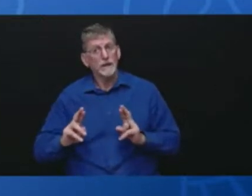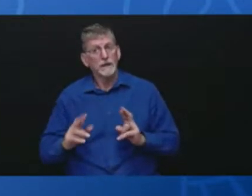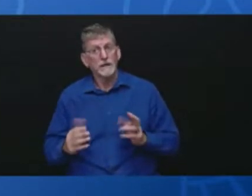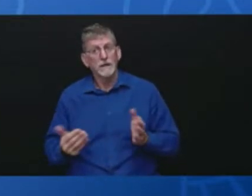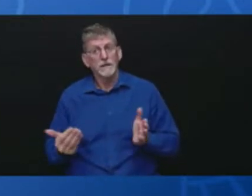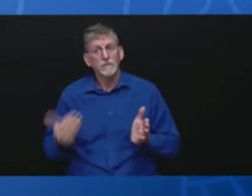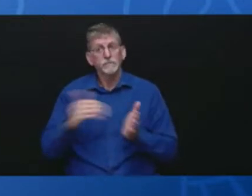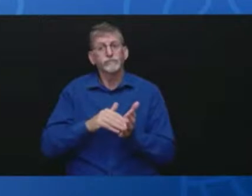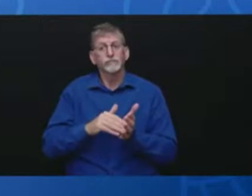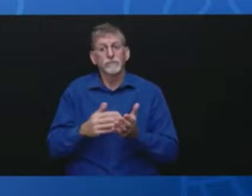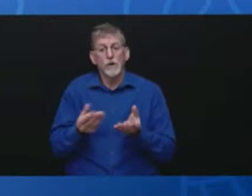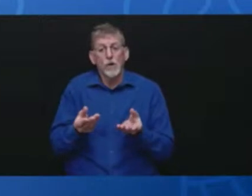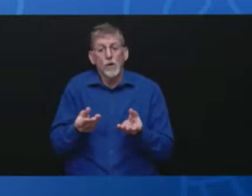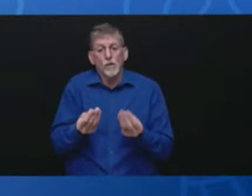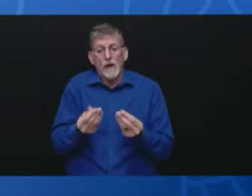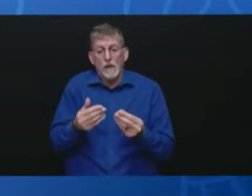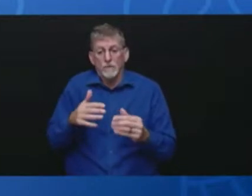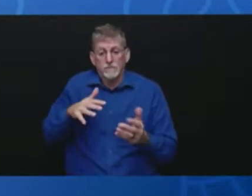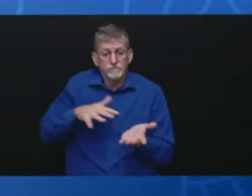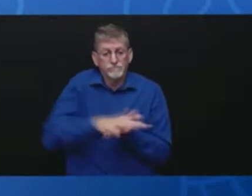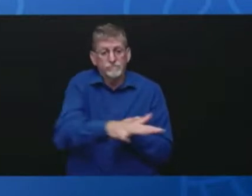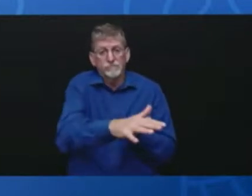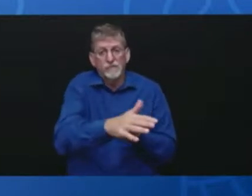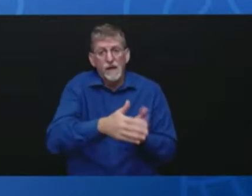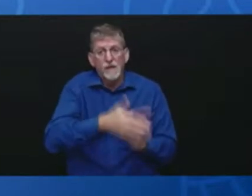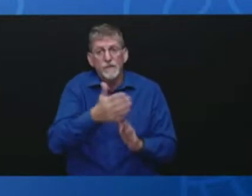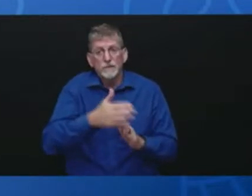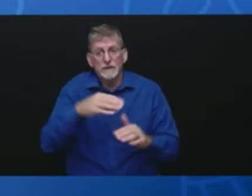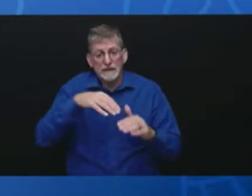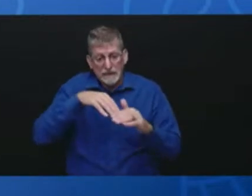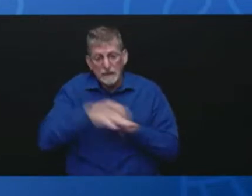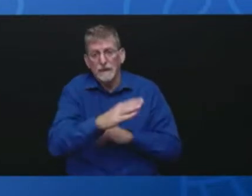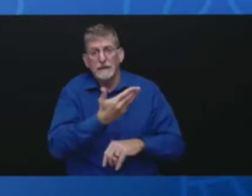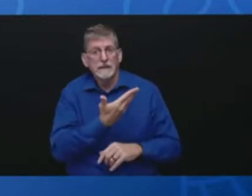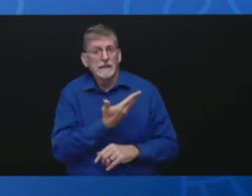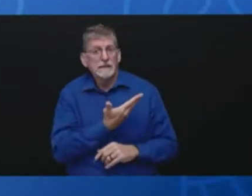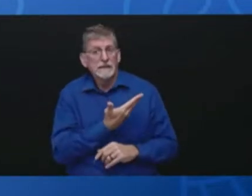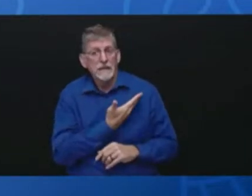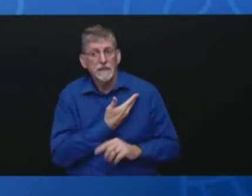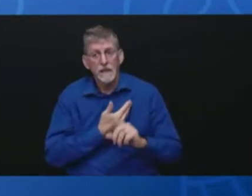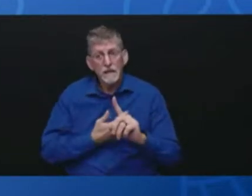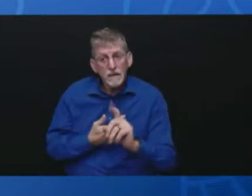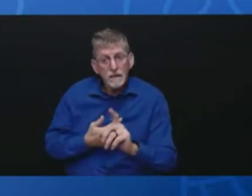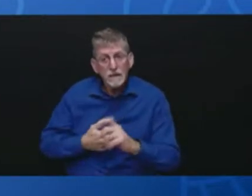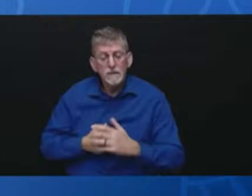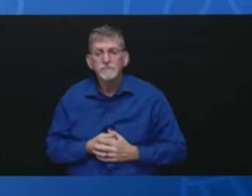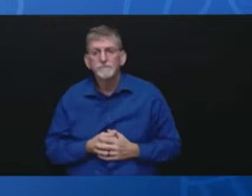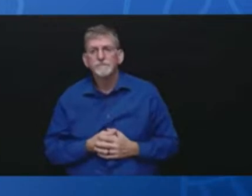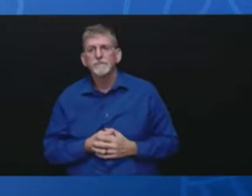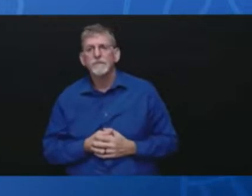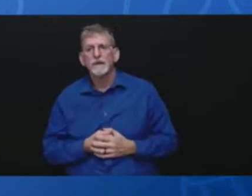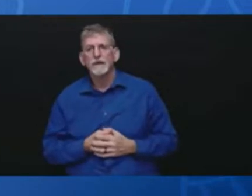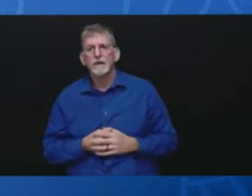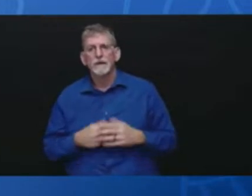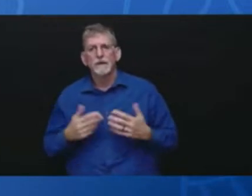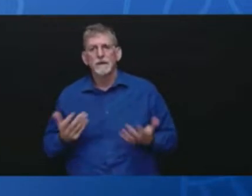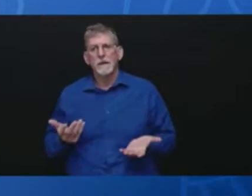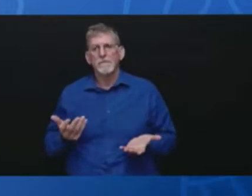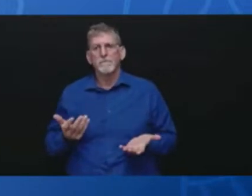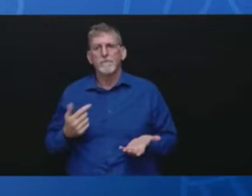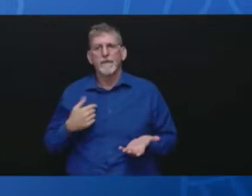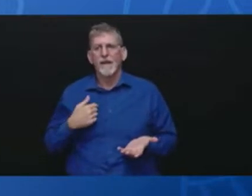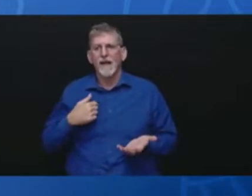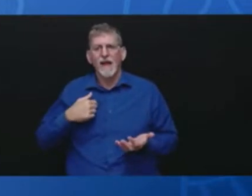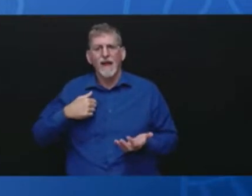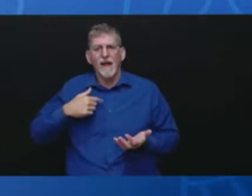Gaza? Again, if there was a conversation about that, it is not something that I'm going to share the details with